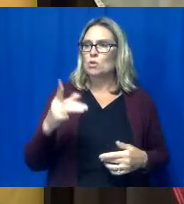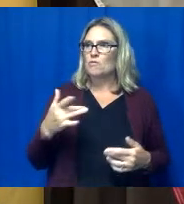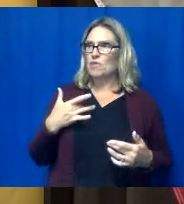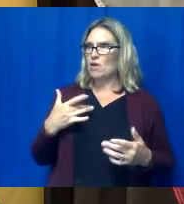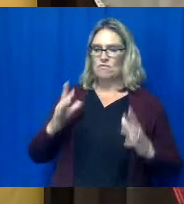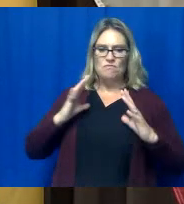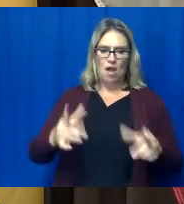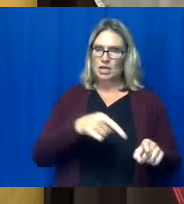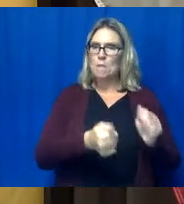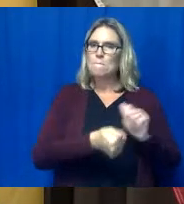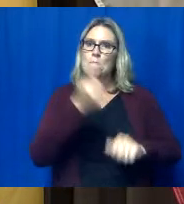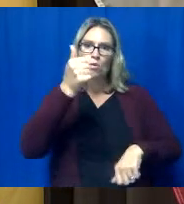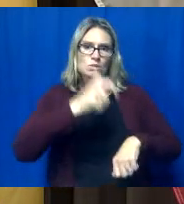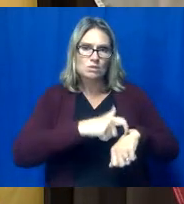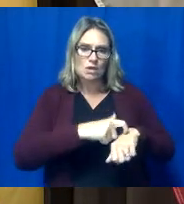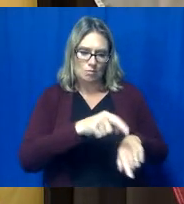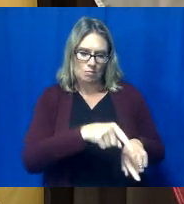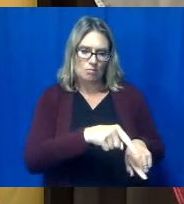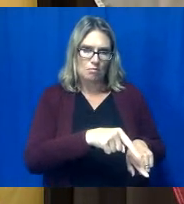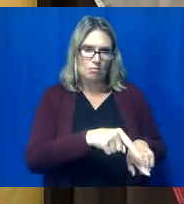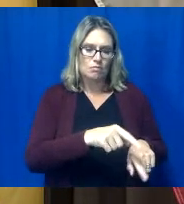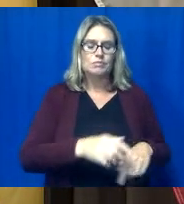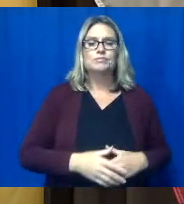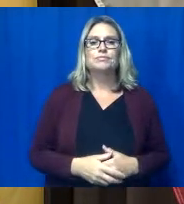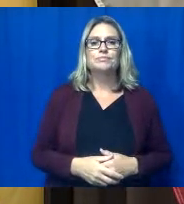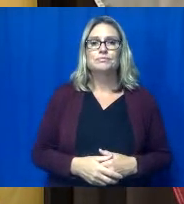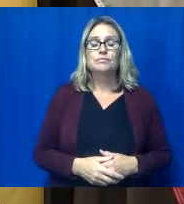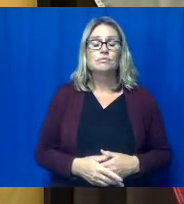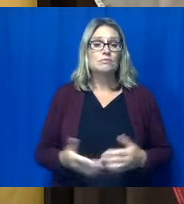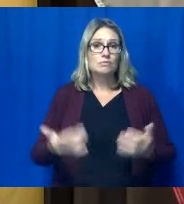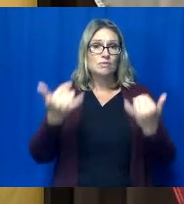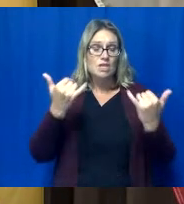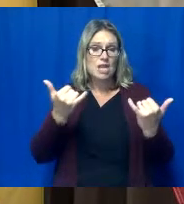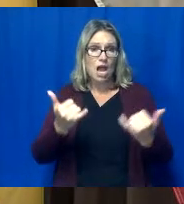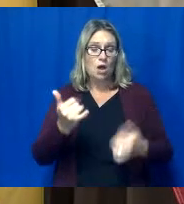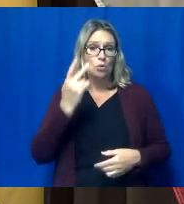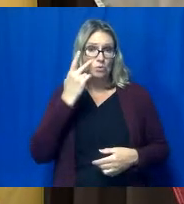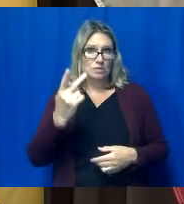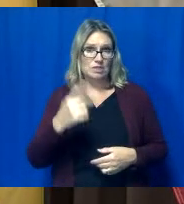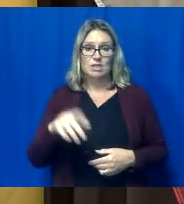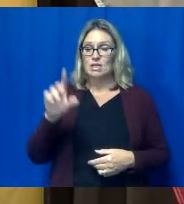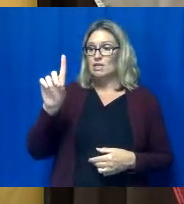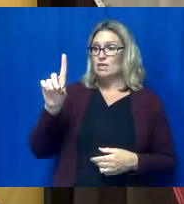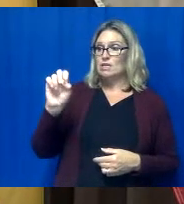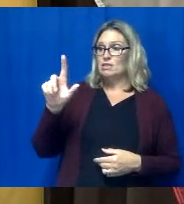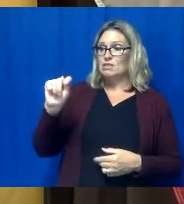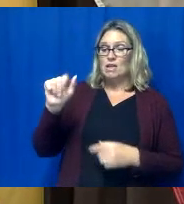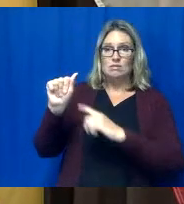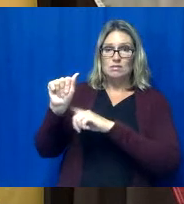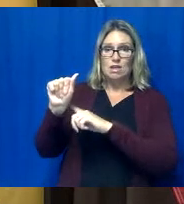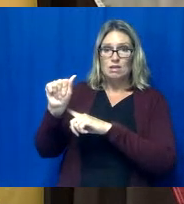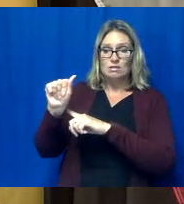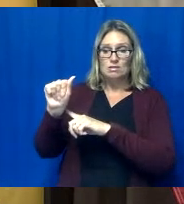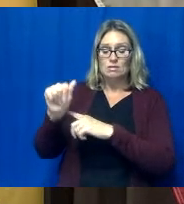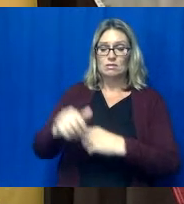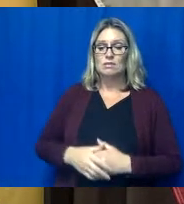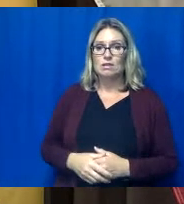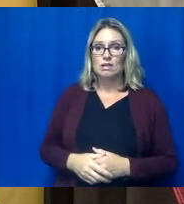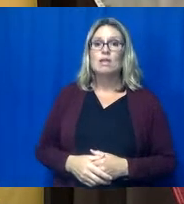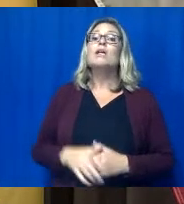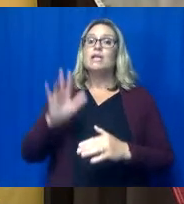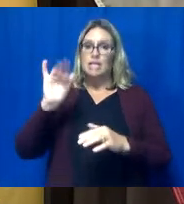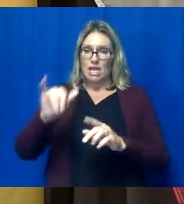fact. So what we're learning is that Delta variant certainly infects